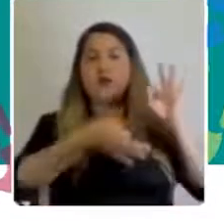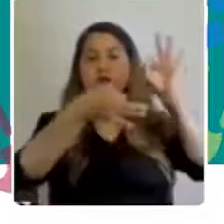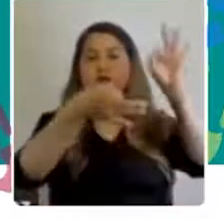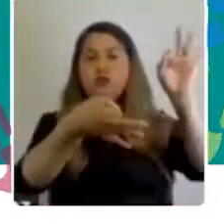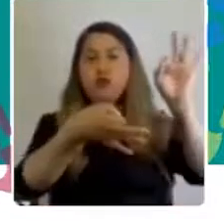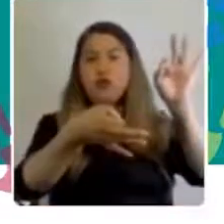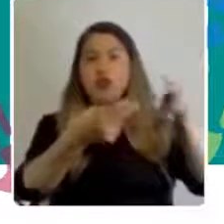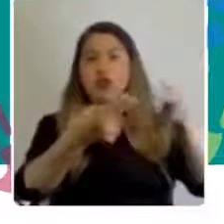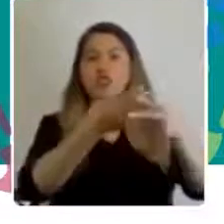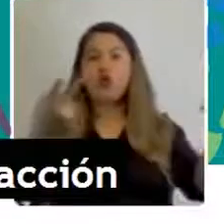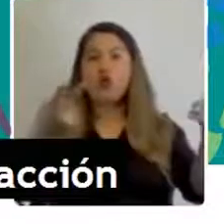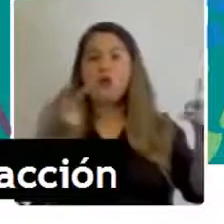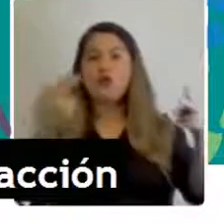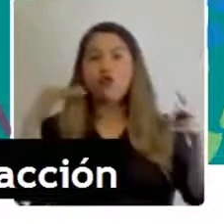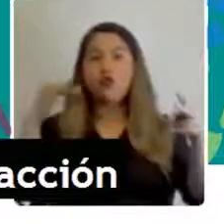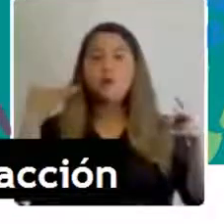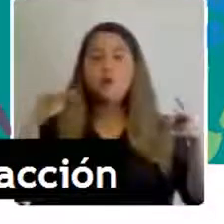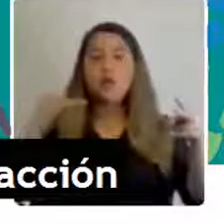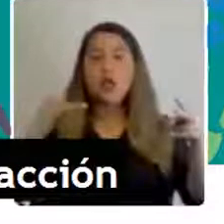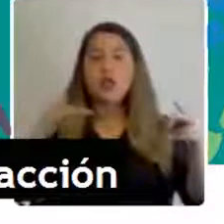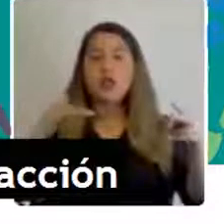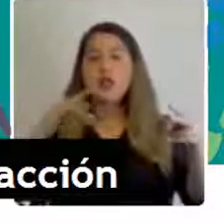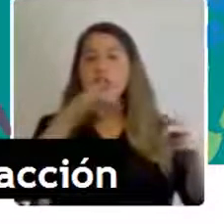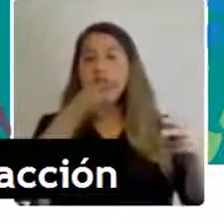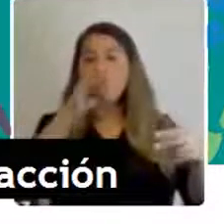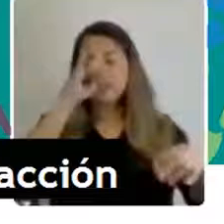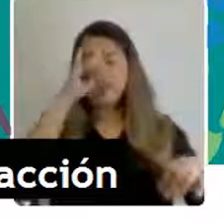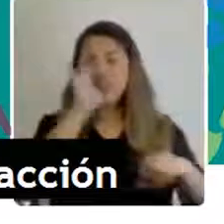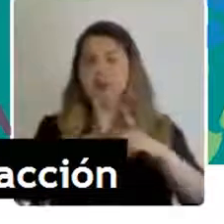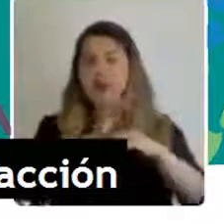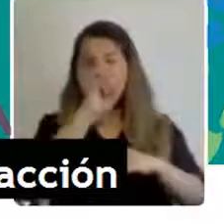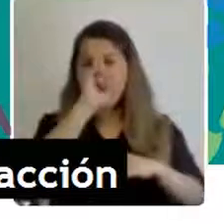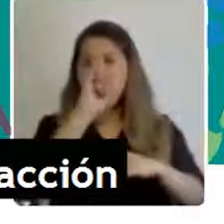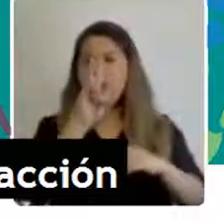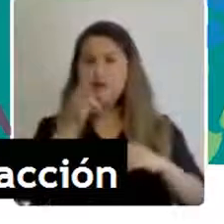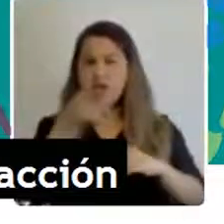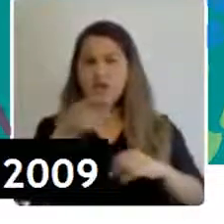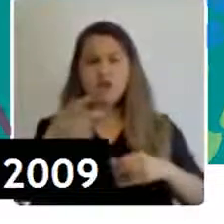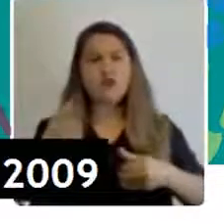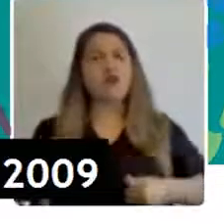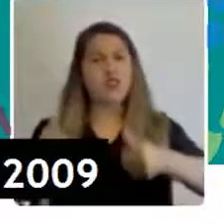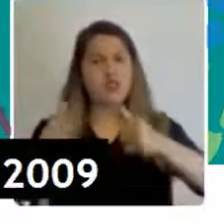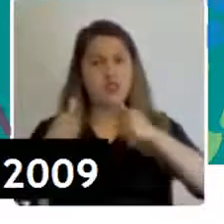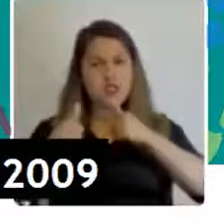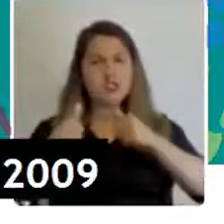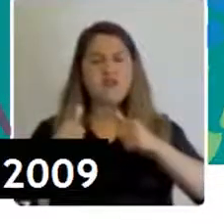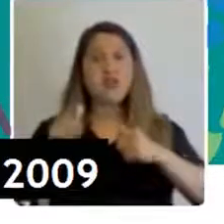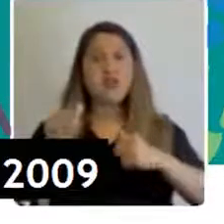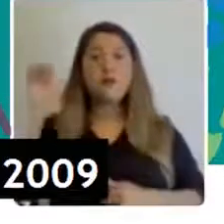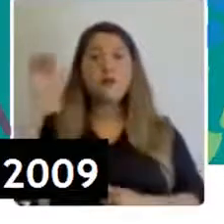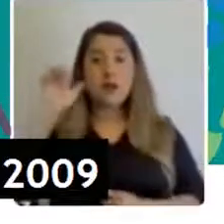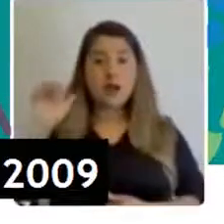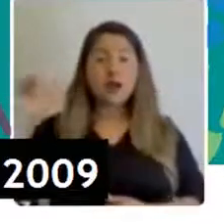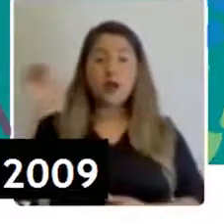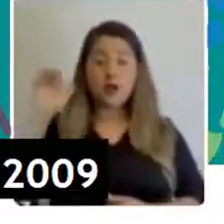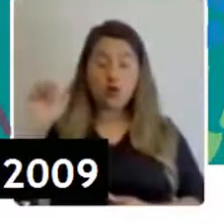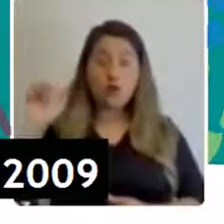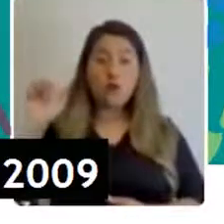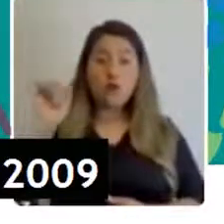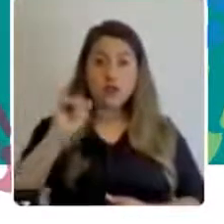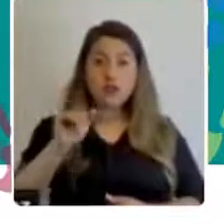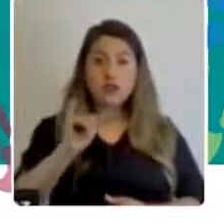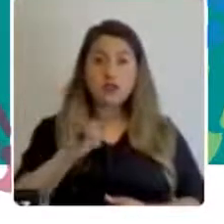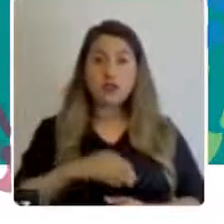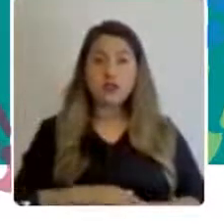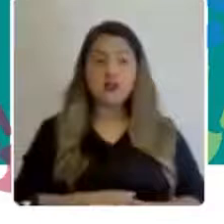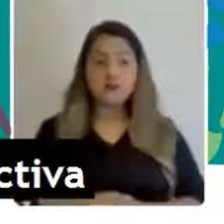very important. Then there is a recommendation on an action in the field of rare diseases in